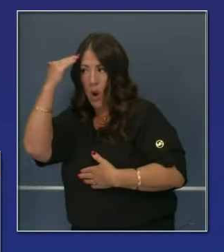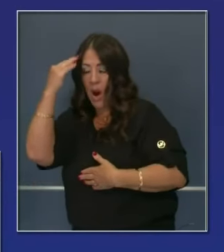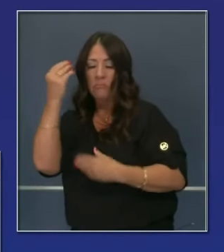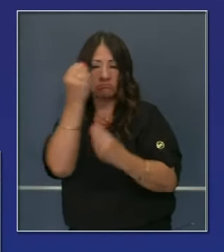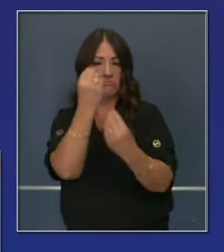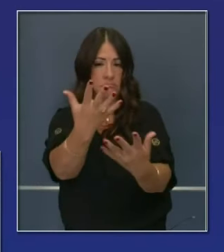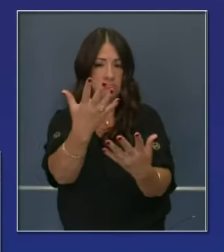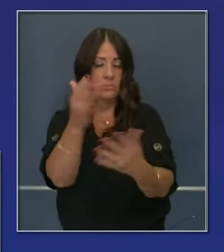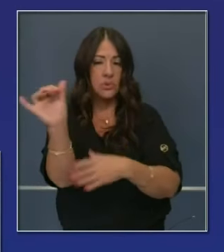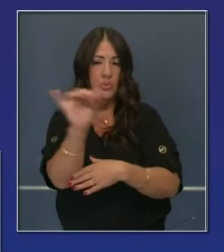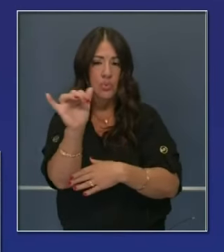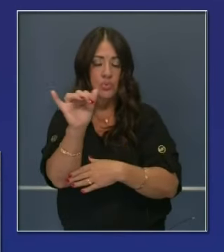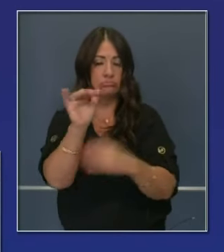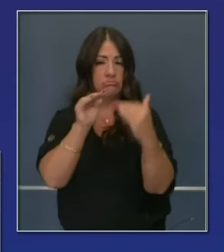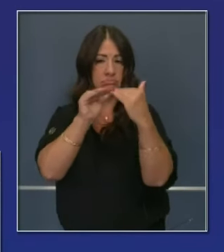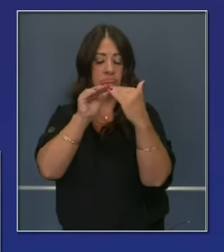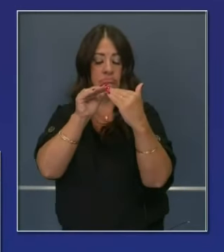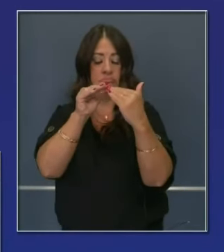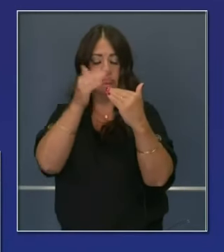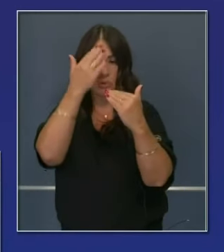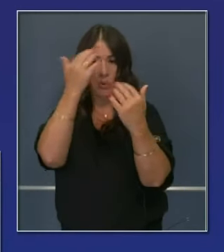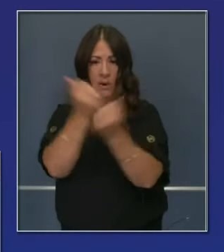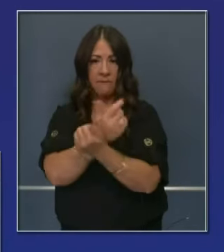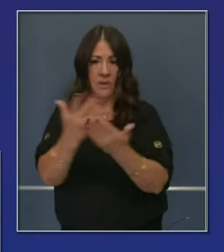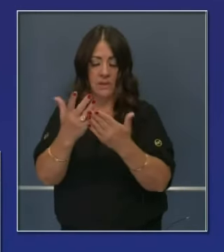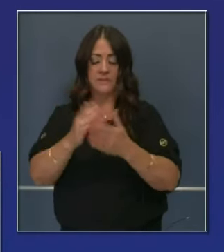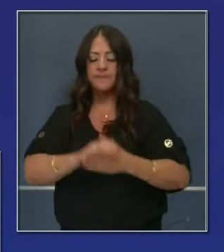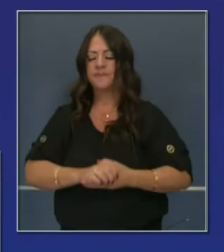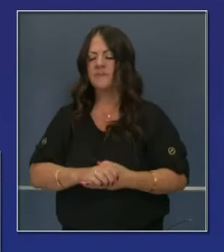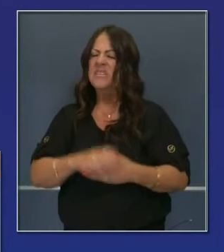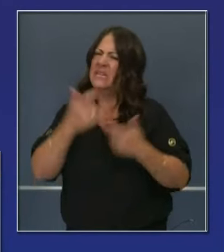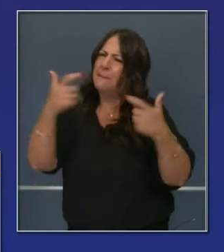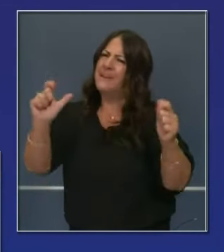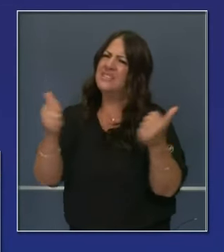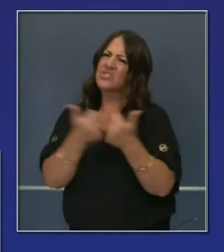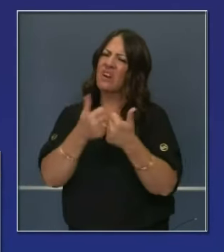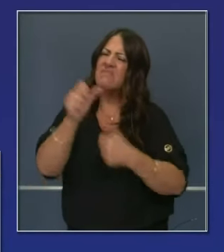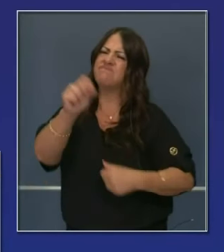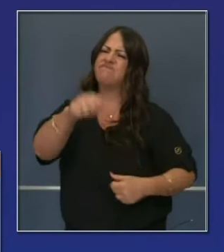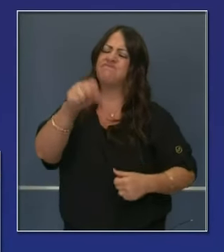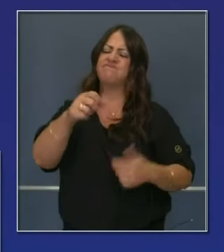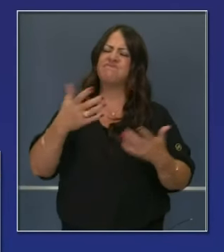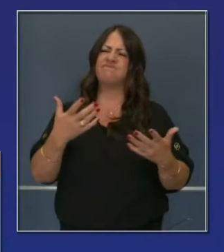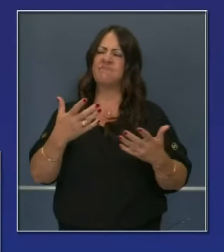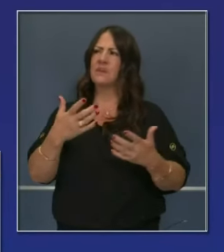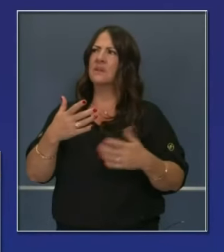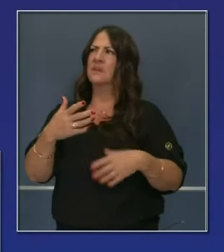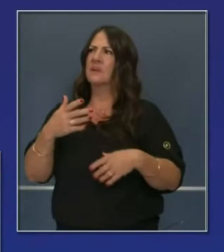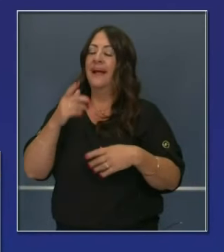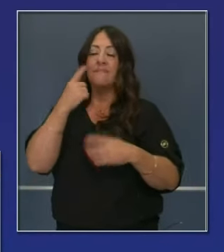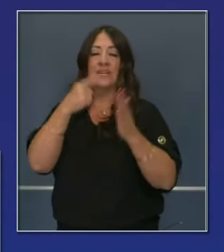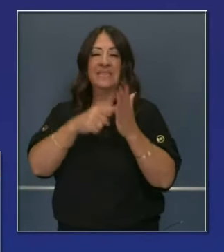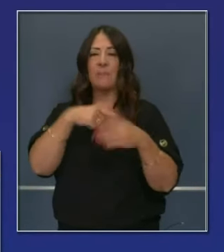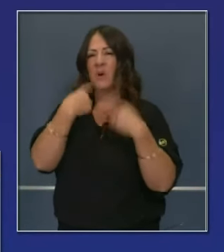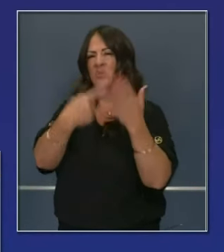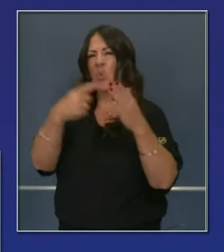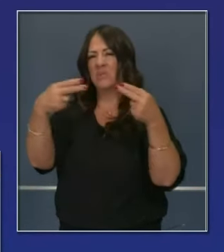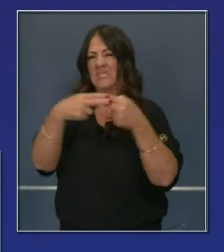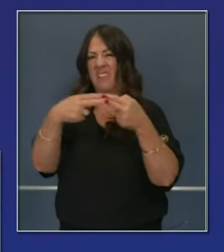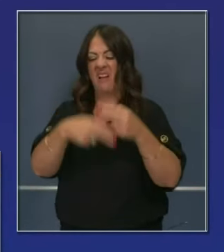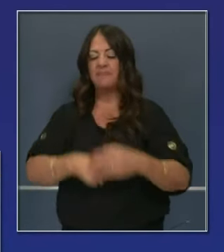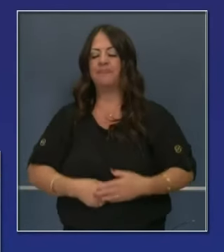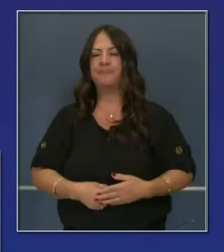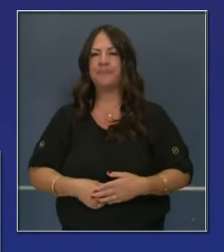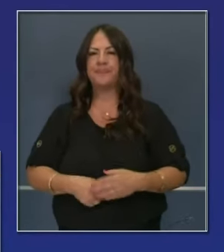you get a sense of what we're up against. It relates to challenges. This storage is a challenge. Let me show you why. You can